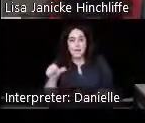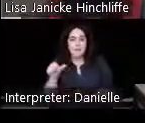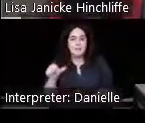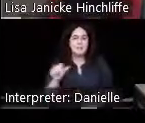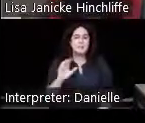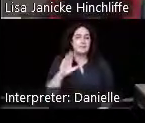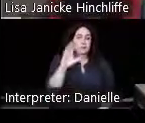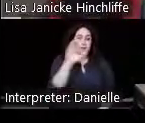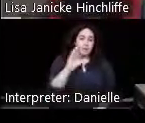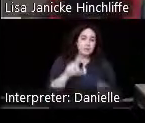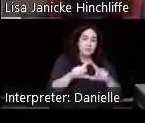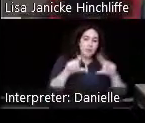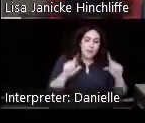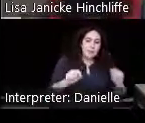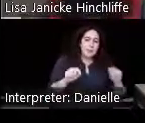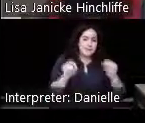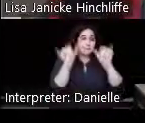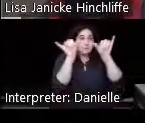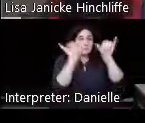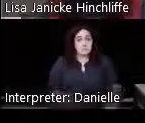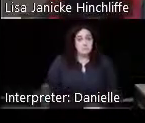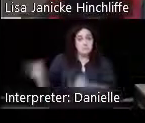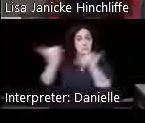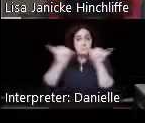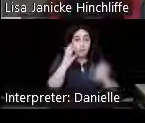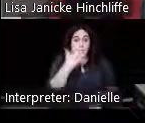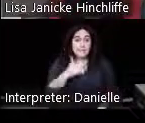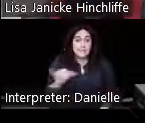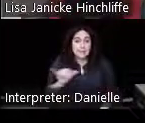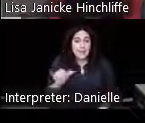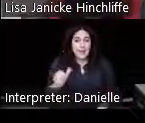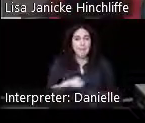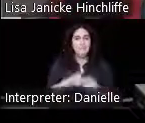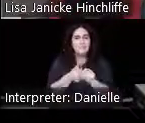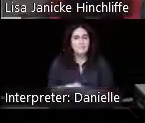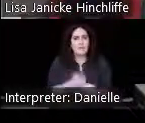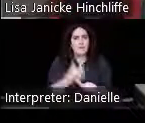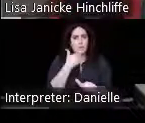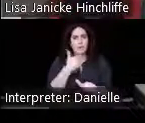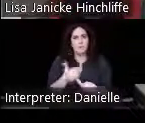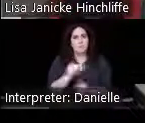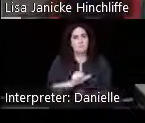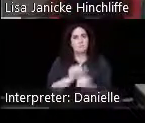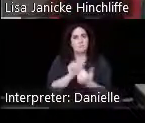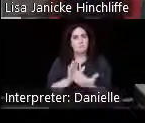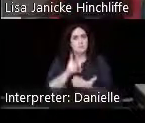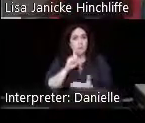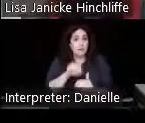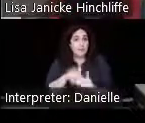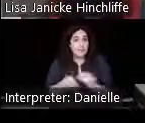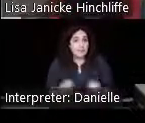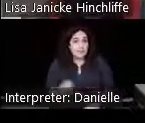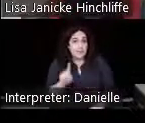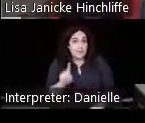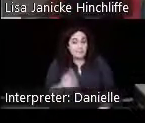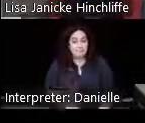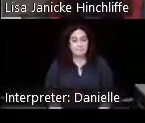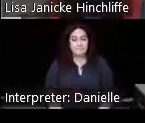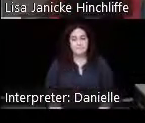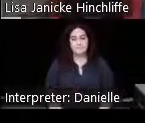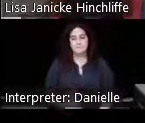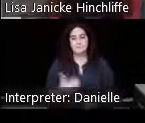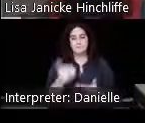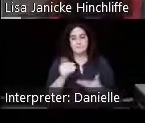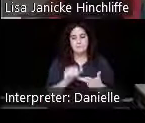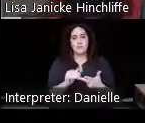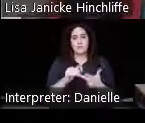established practices so that they can be accessed in diverse ways? The visual presentation,